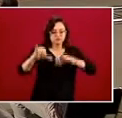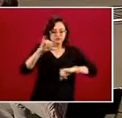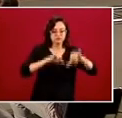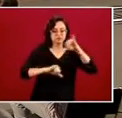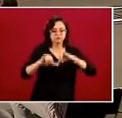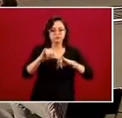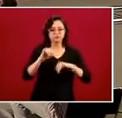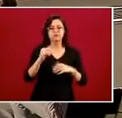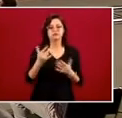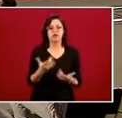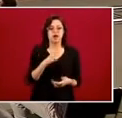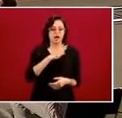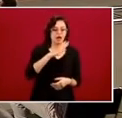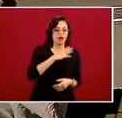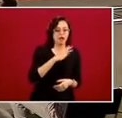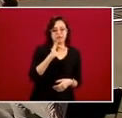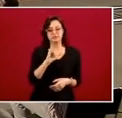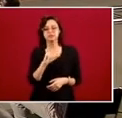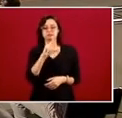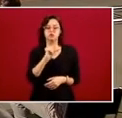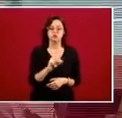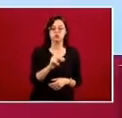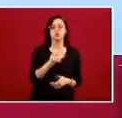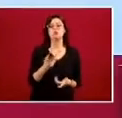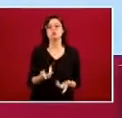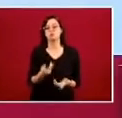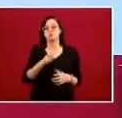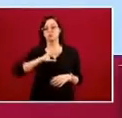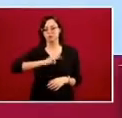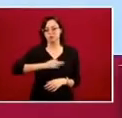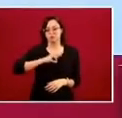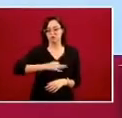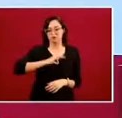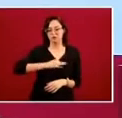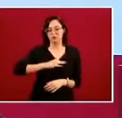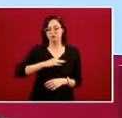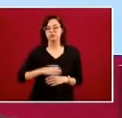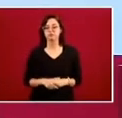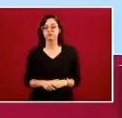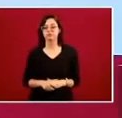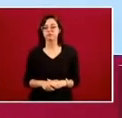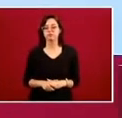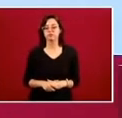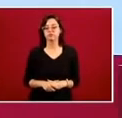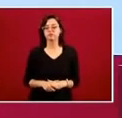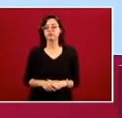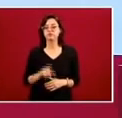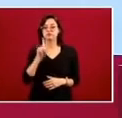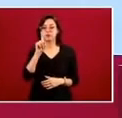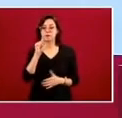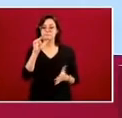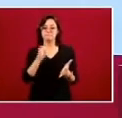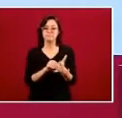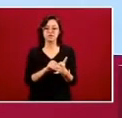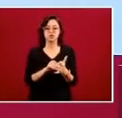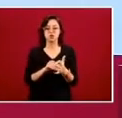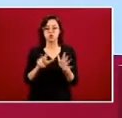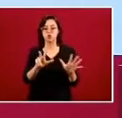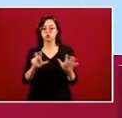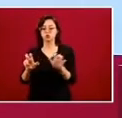will test the patient to see whether they are infected or not with the COVID-19 virus.